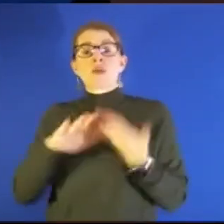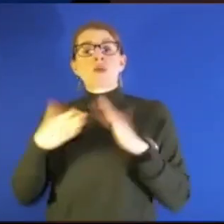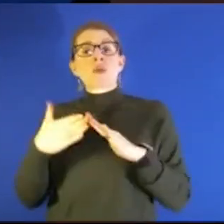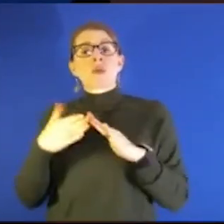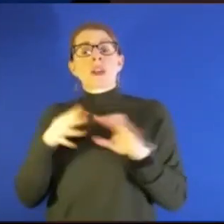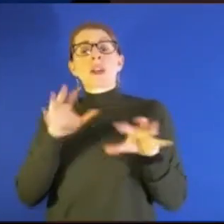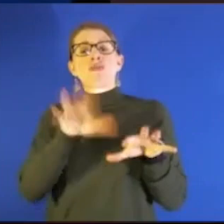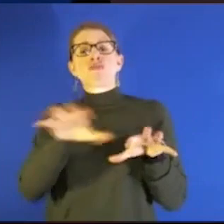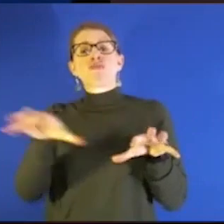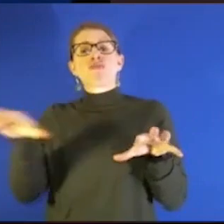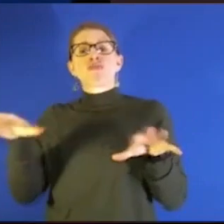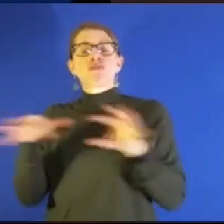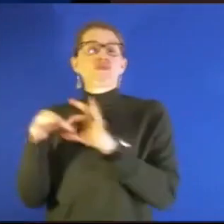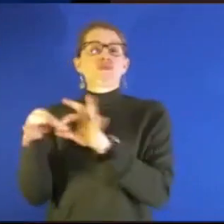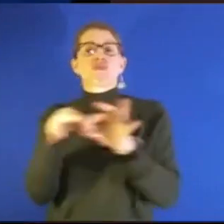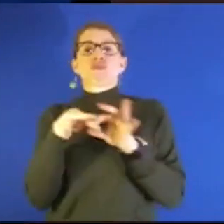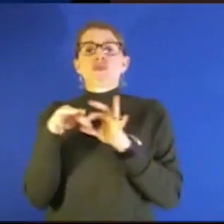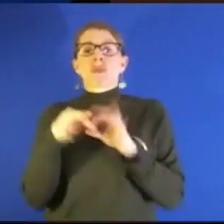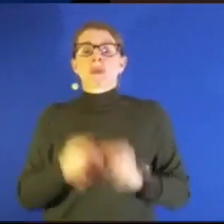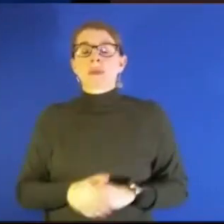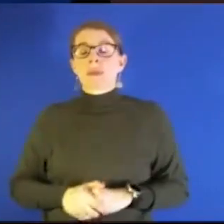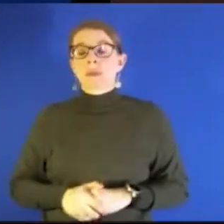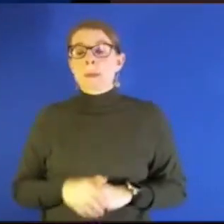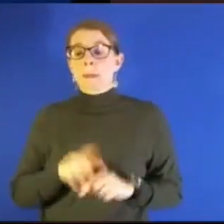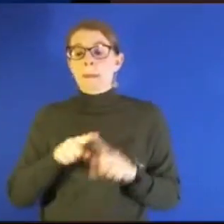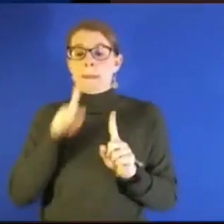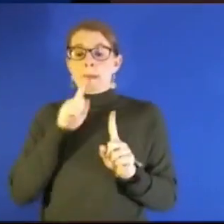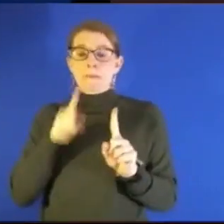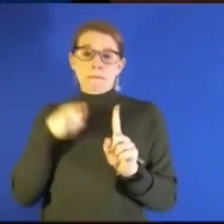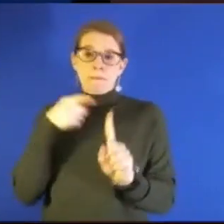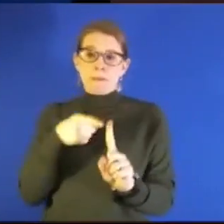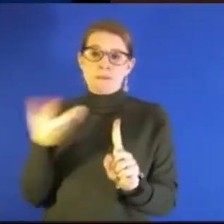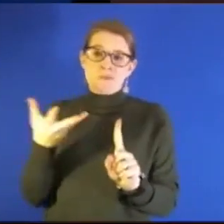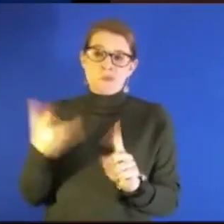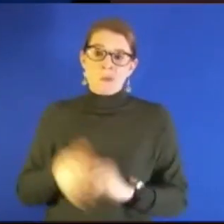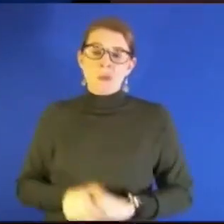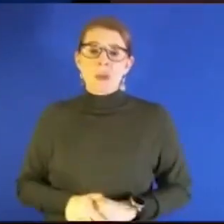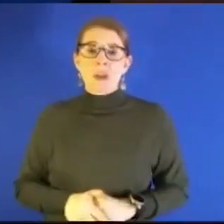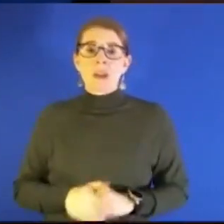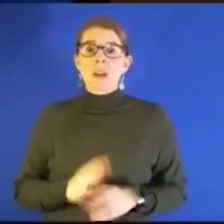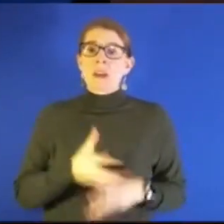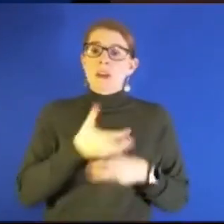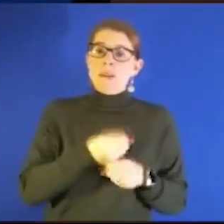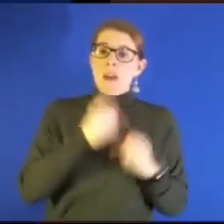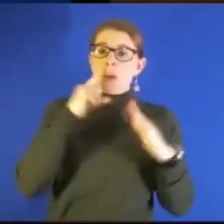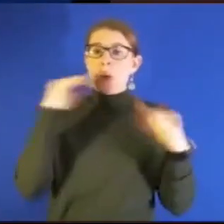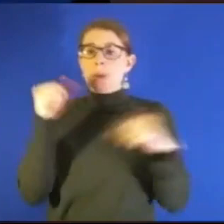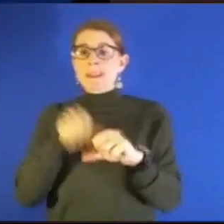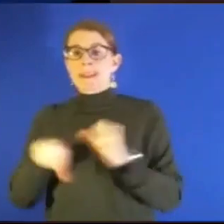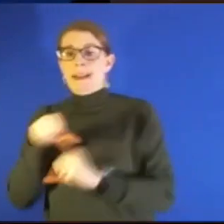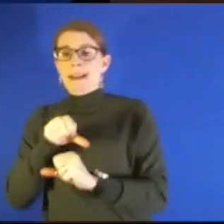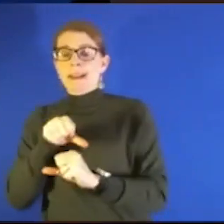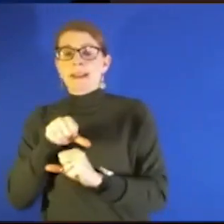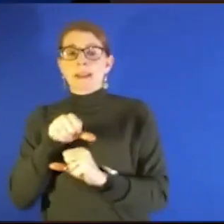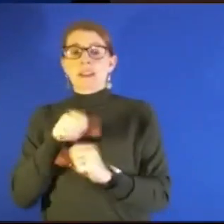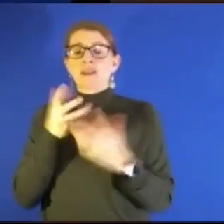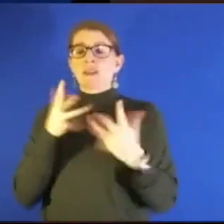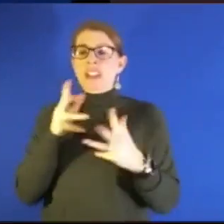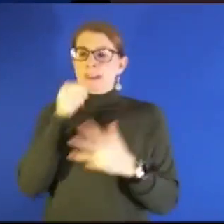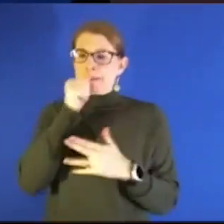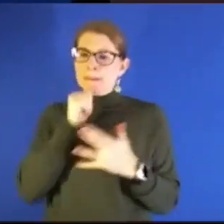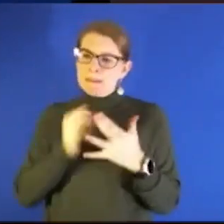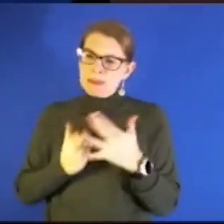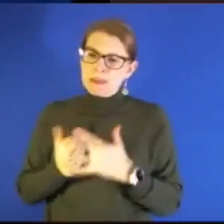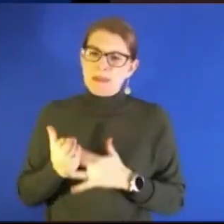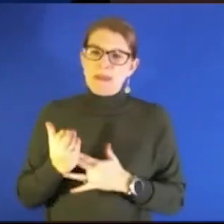real message to this is that faith, hope, and science have already brought us through some of the darkest days of